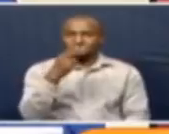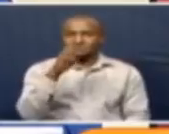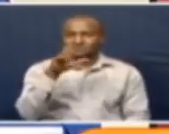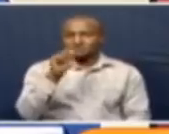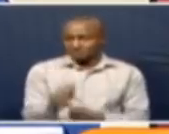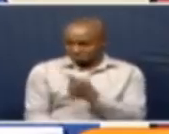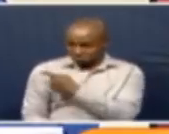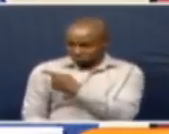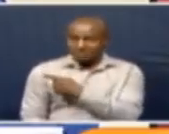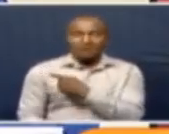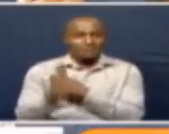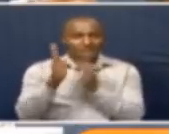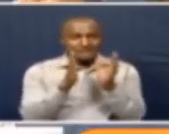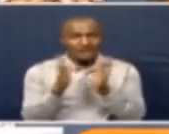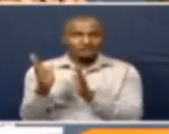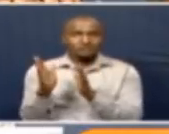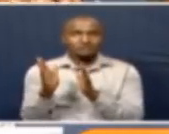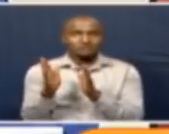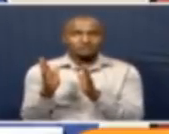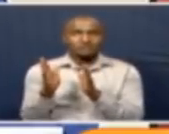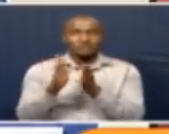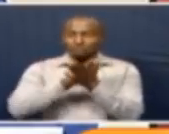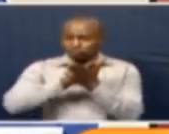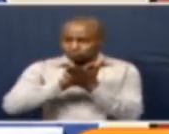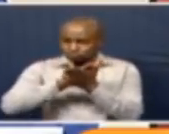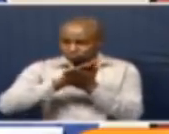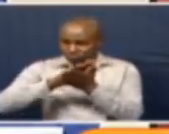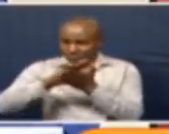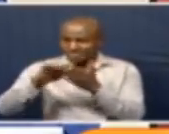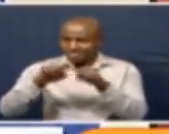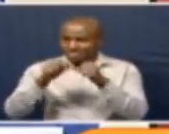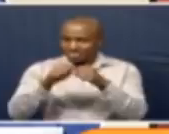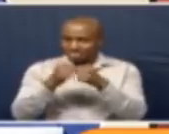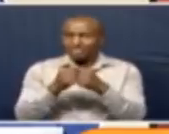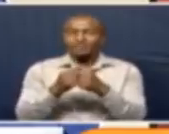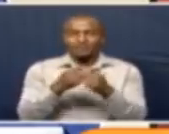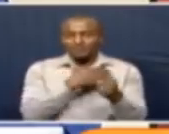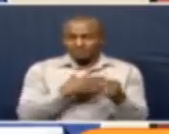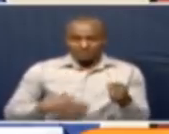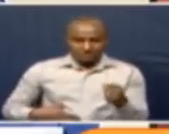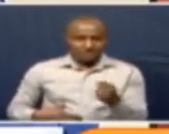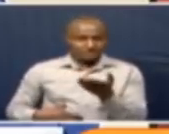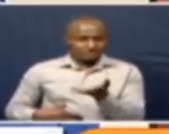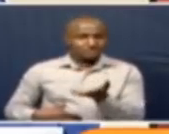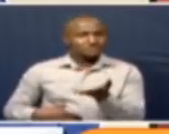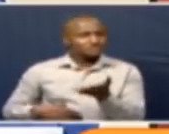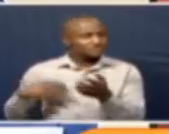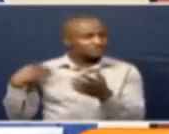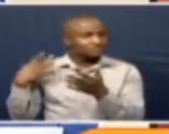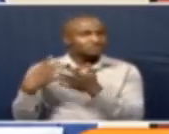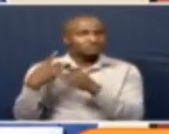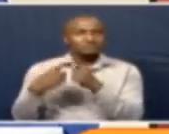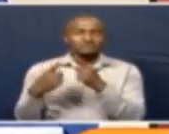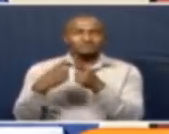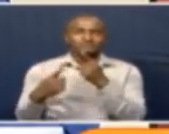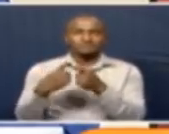her initiative to bring an end to the atrocities that models, commercial models in this country have been facing, even as they